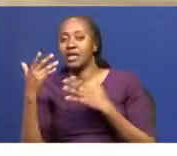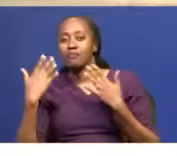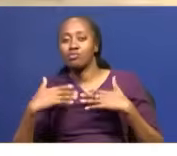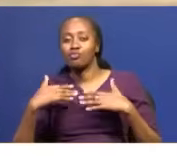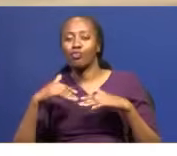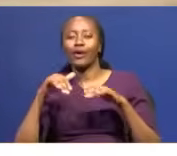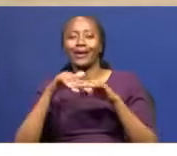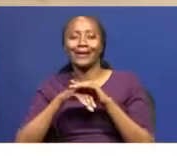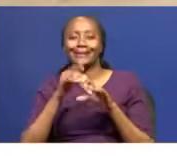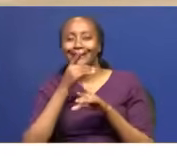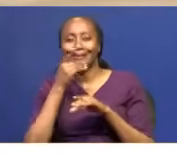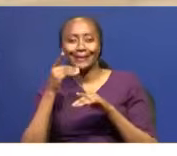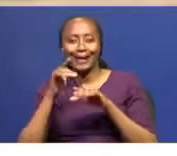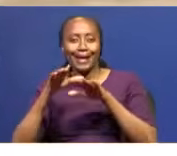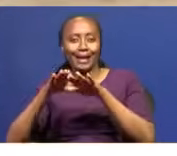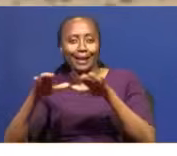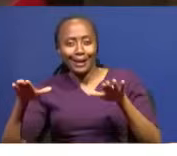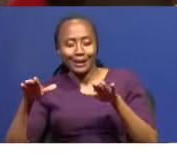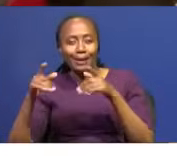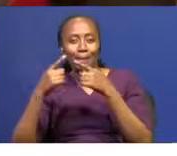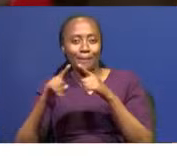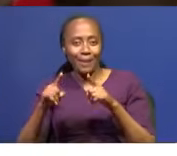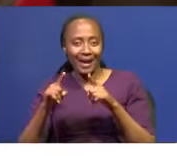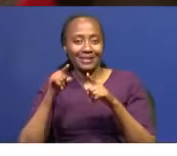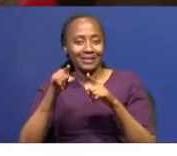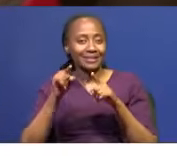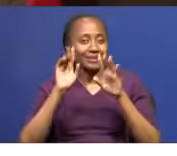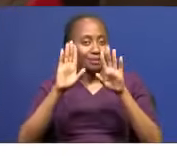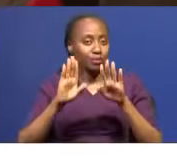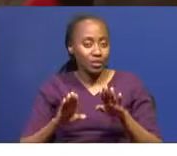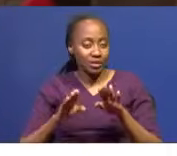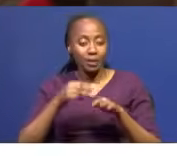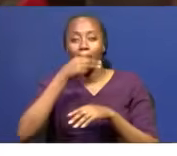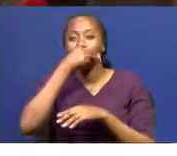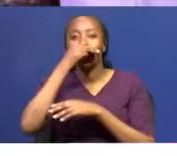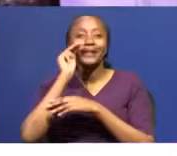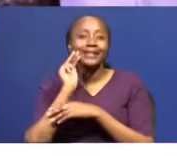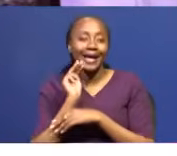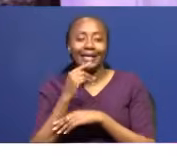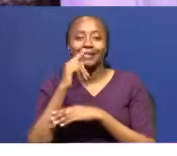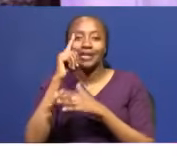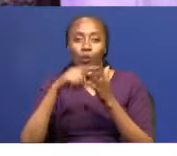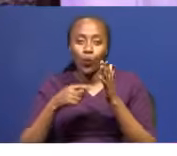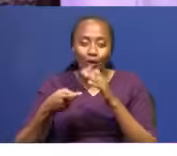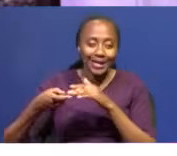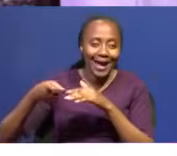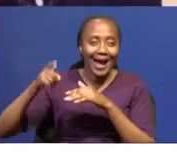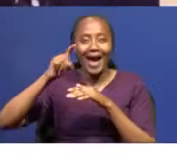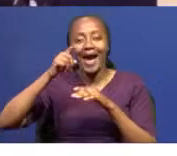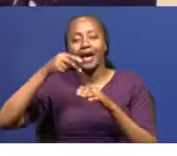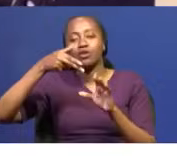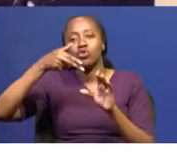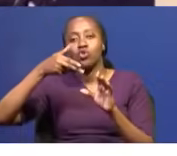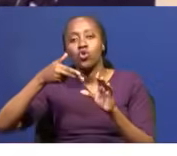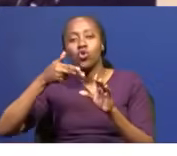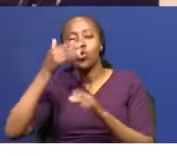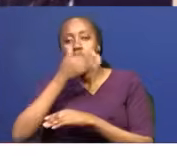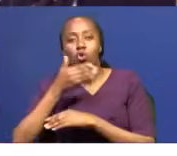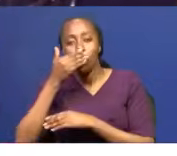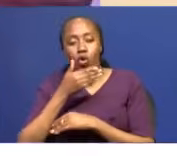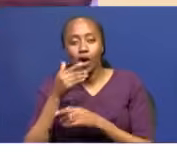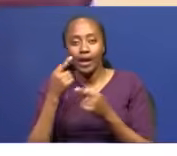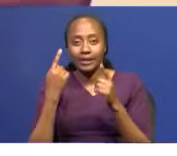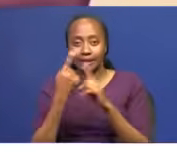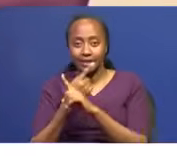making fortification a critical intervention. Mudavadi highlights the inclusion of edible oils in the 2025 edition of the